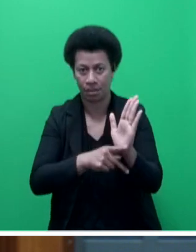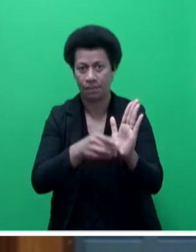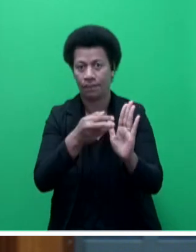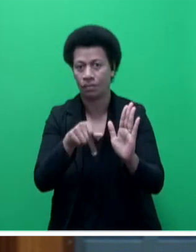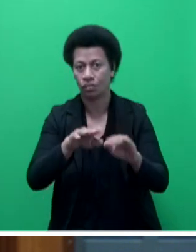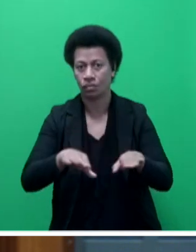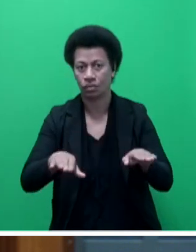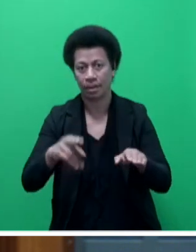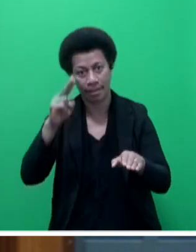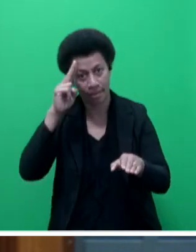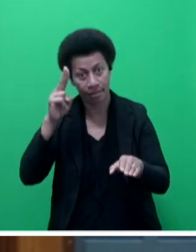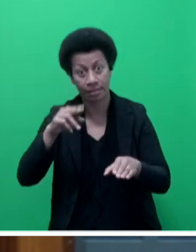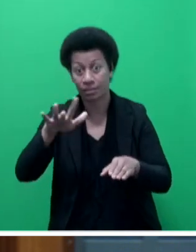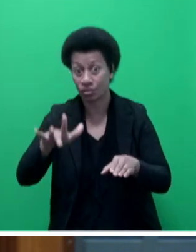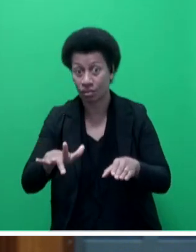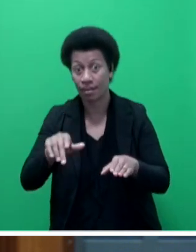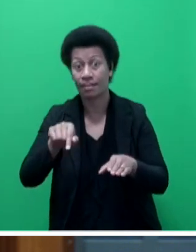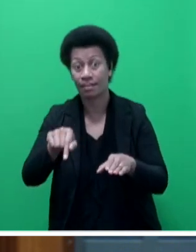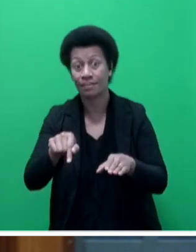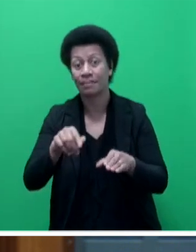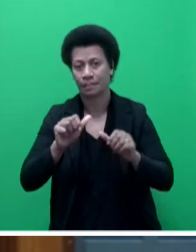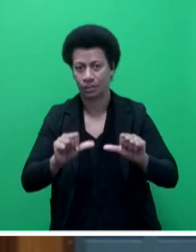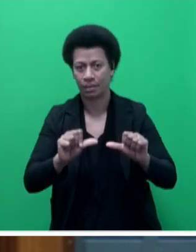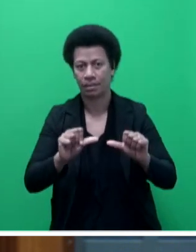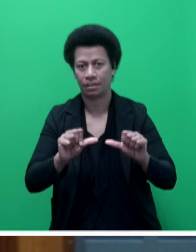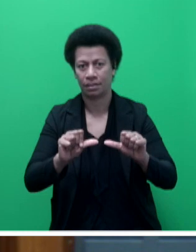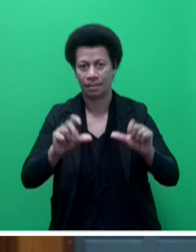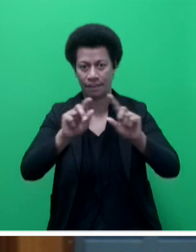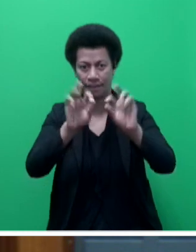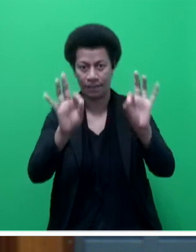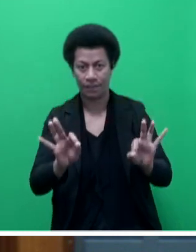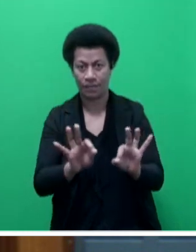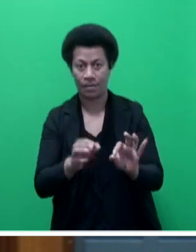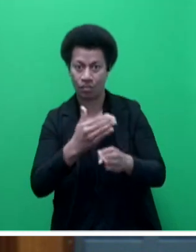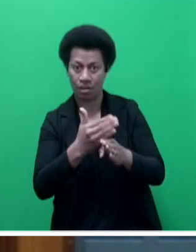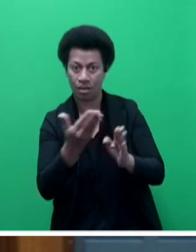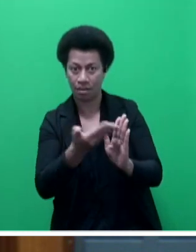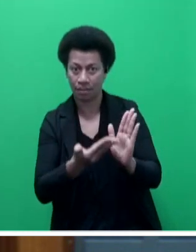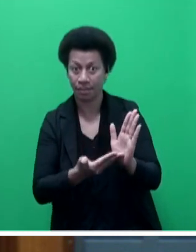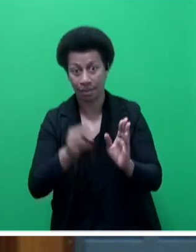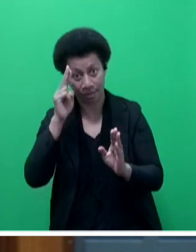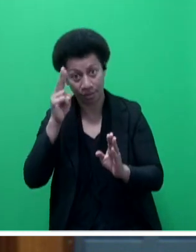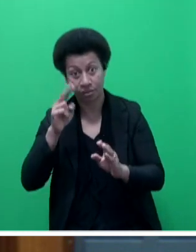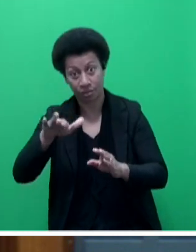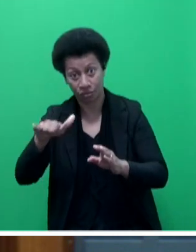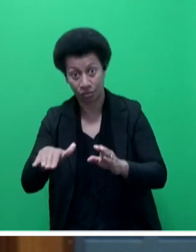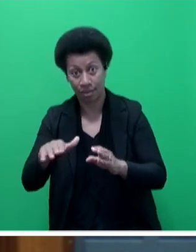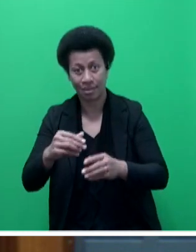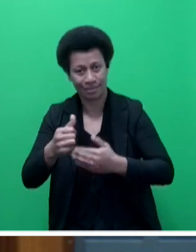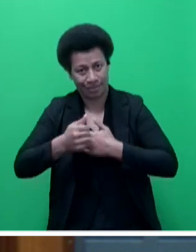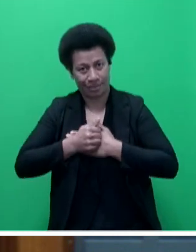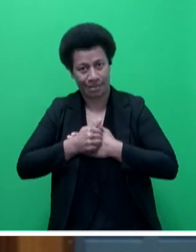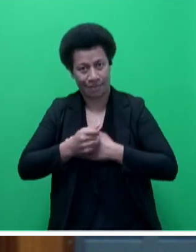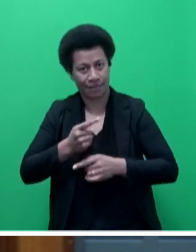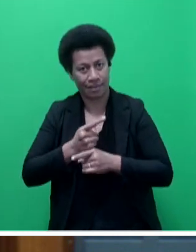the National Child Protection Strategic Framework and the National Child Safeguarding Policy. Work progress in this